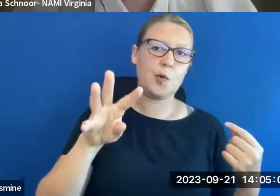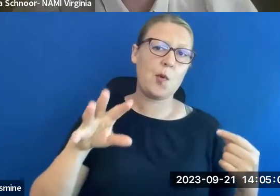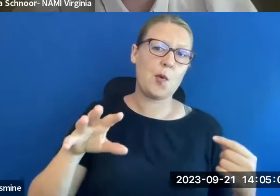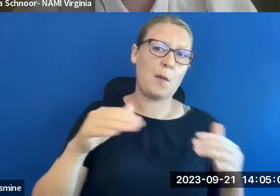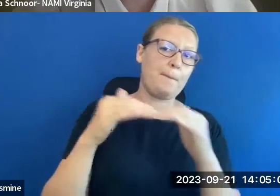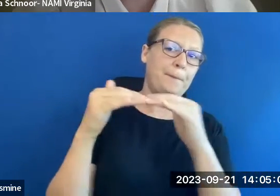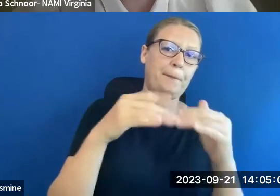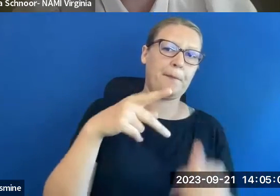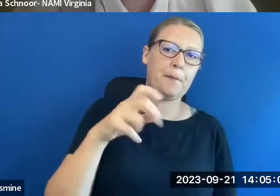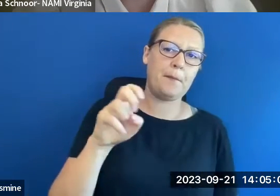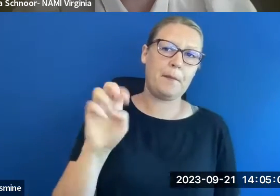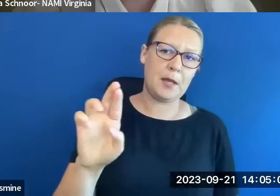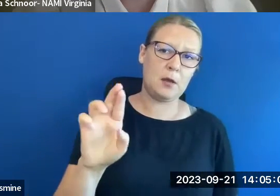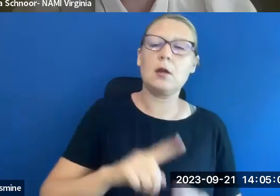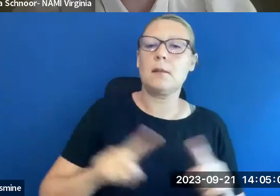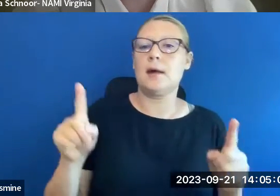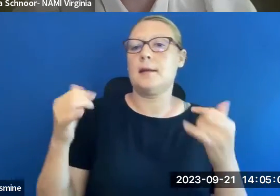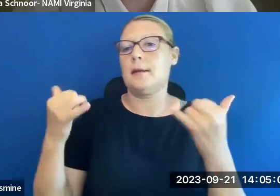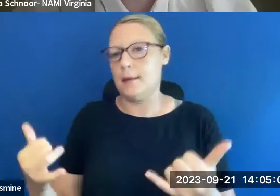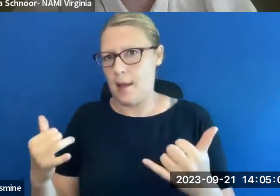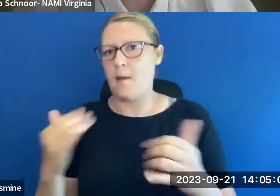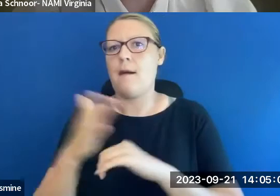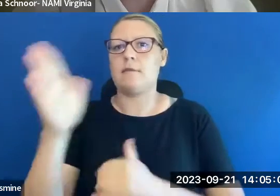and on the World Wide Web,